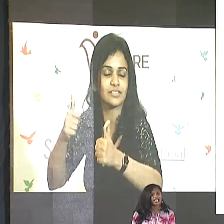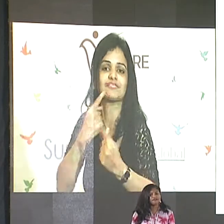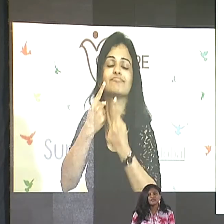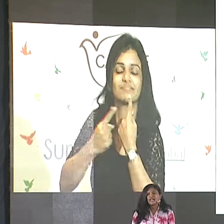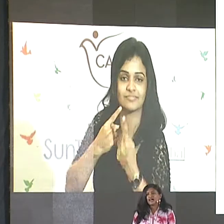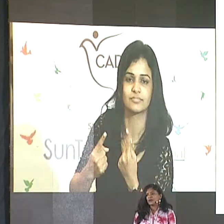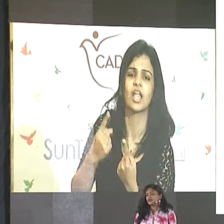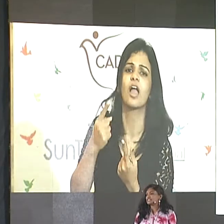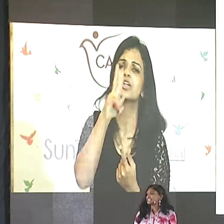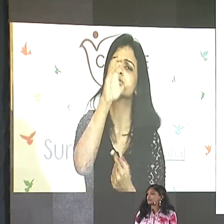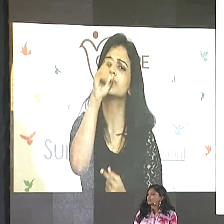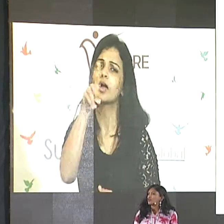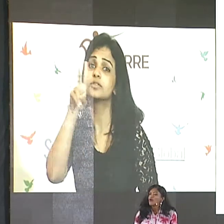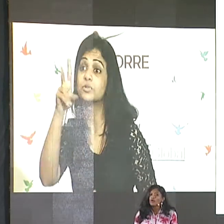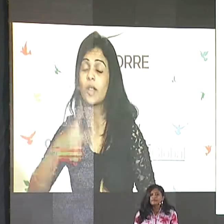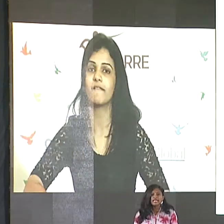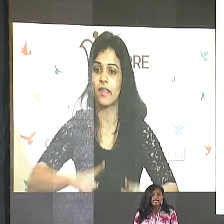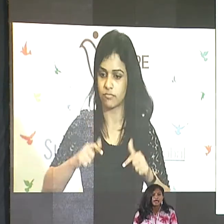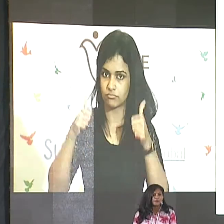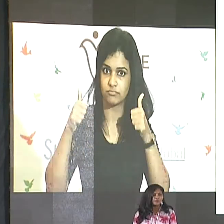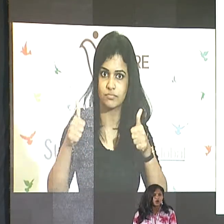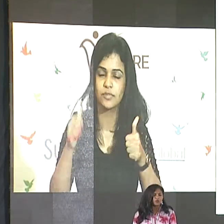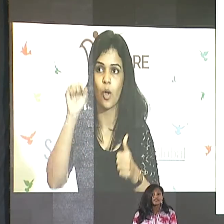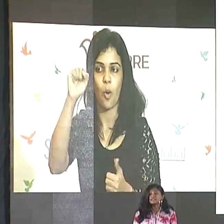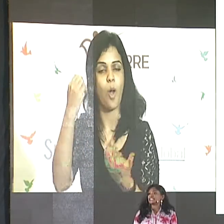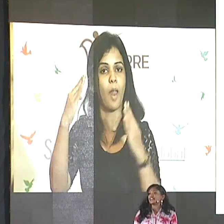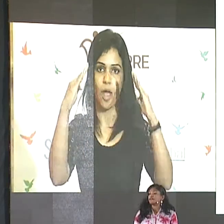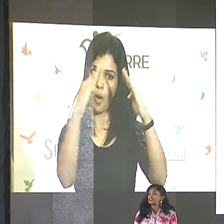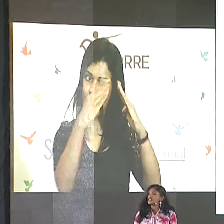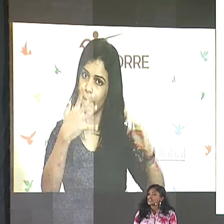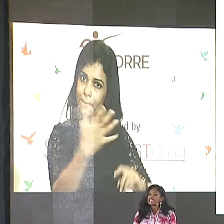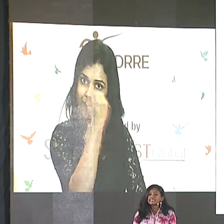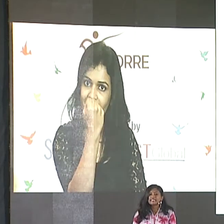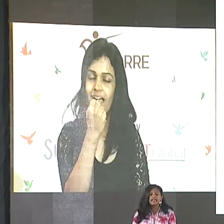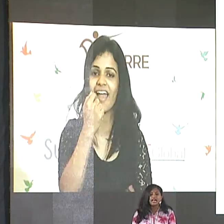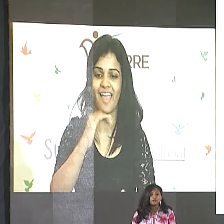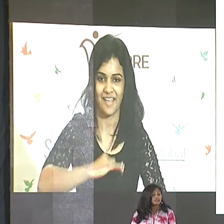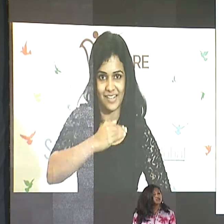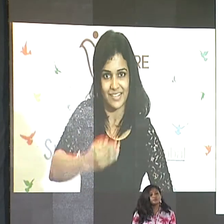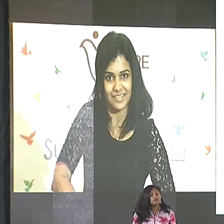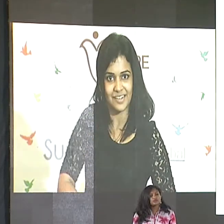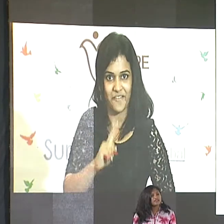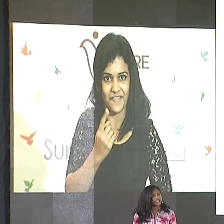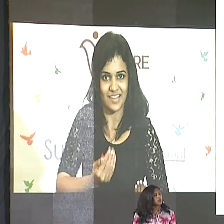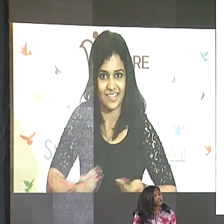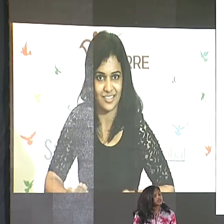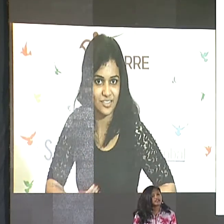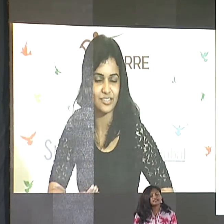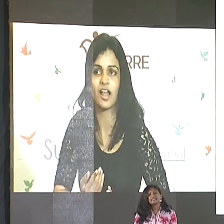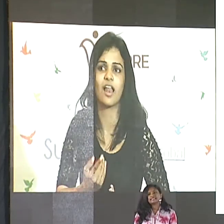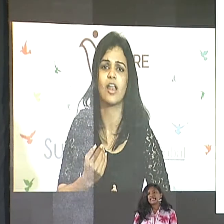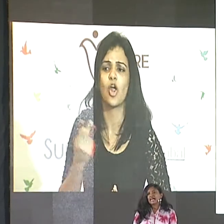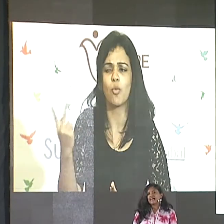in our life. We'd recently bought a home, we were expecting our first child, we were both doing very well